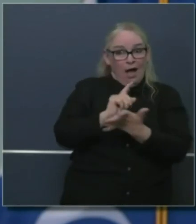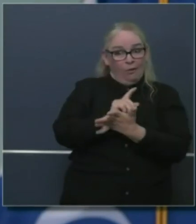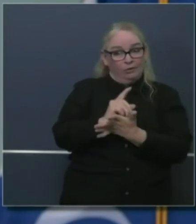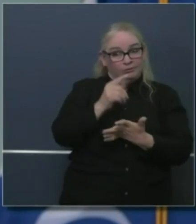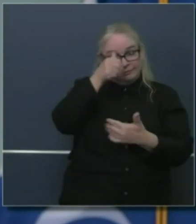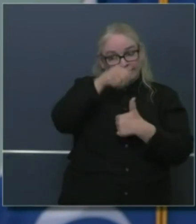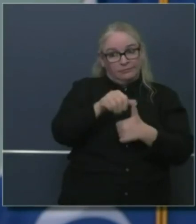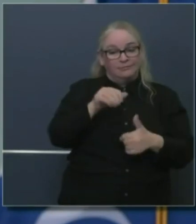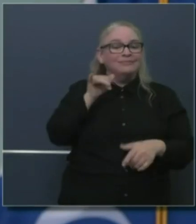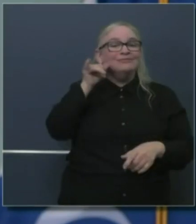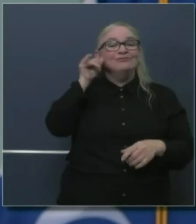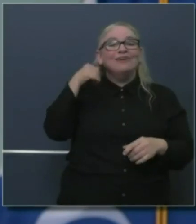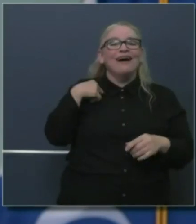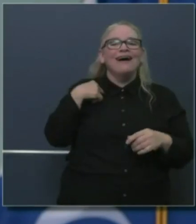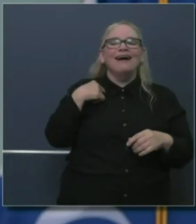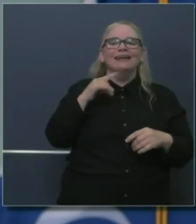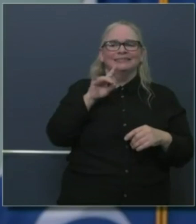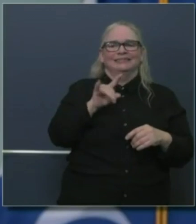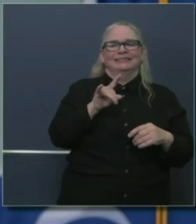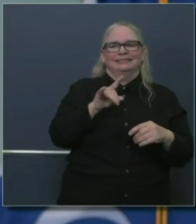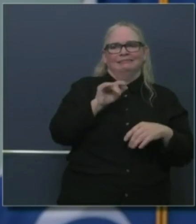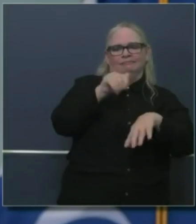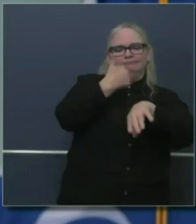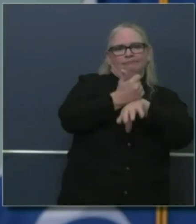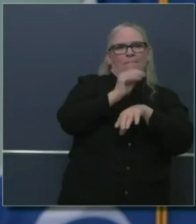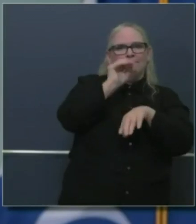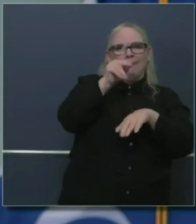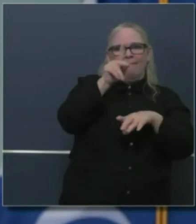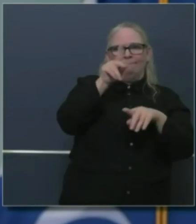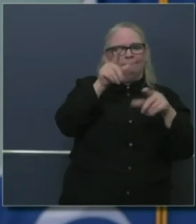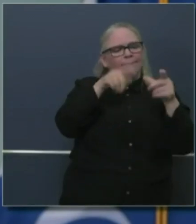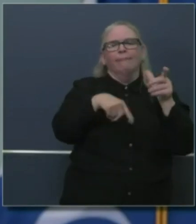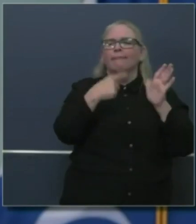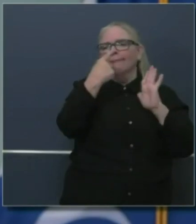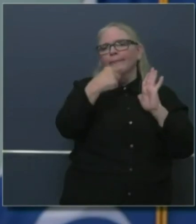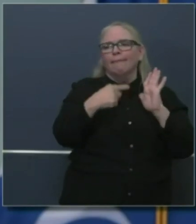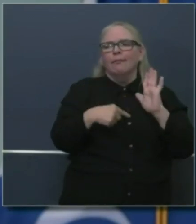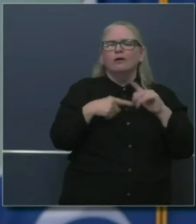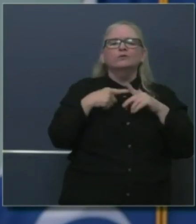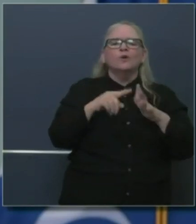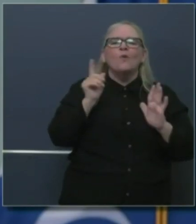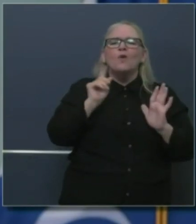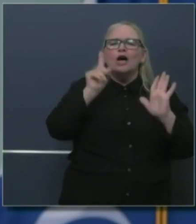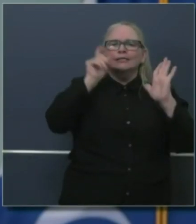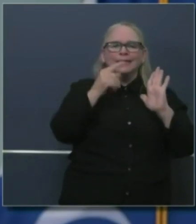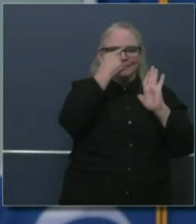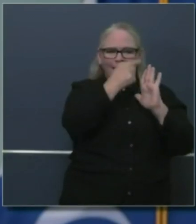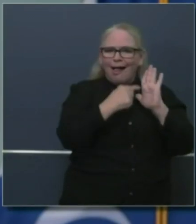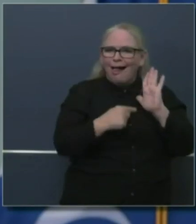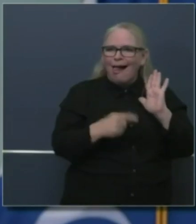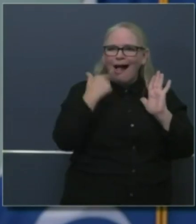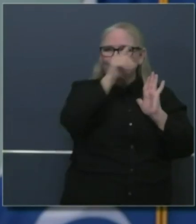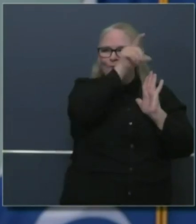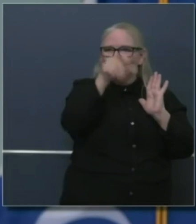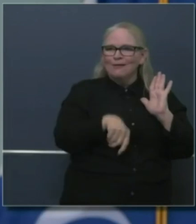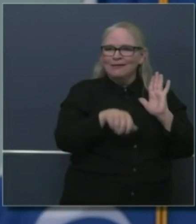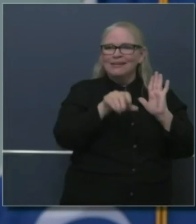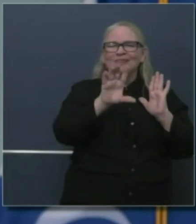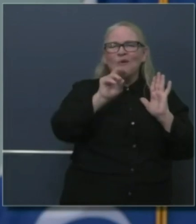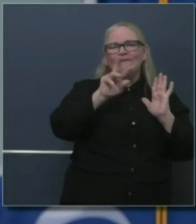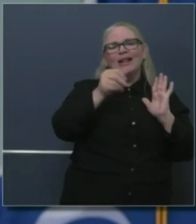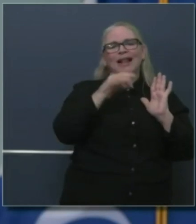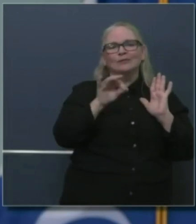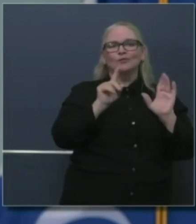site yesterday. I encourage you, if you didn't hear about it, you know about it, COVID-19 on the COVID19.ca.gov